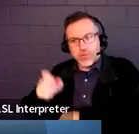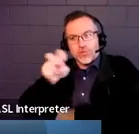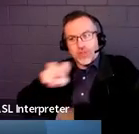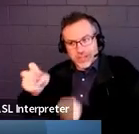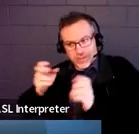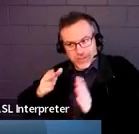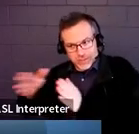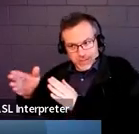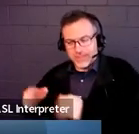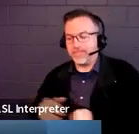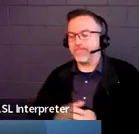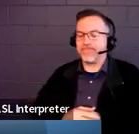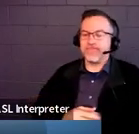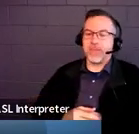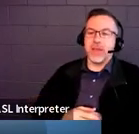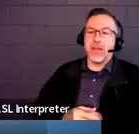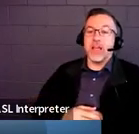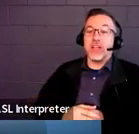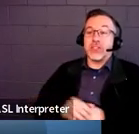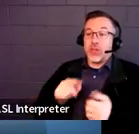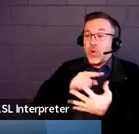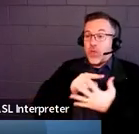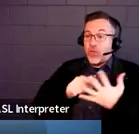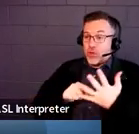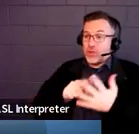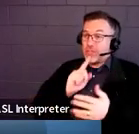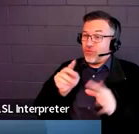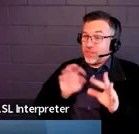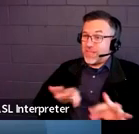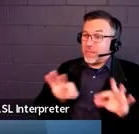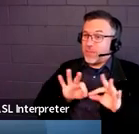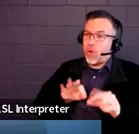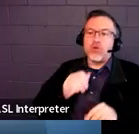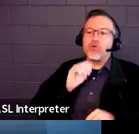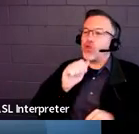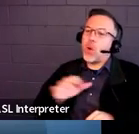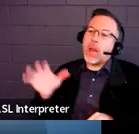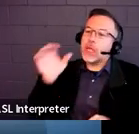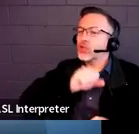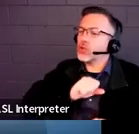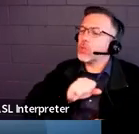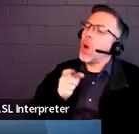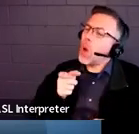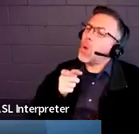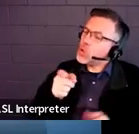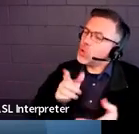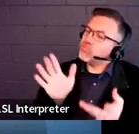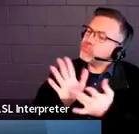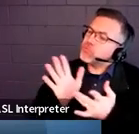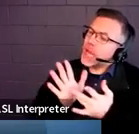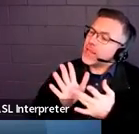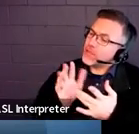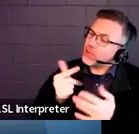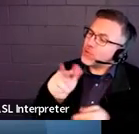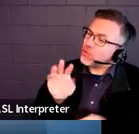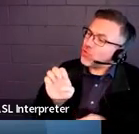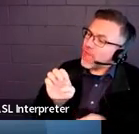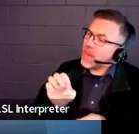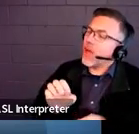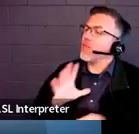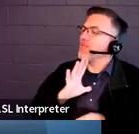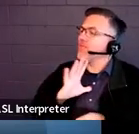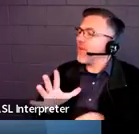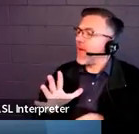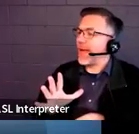factors is very important. You just don't assume that they are ninth grade and you can start and have a standard